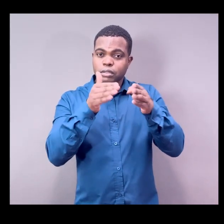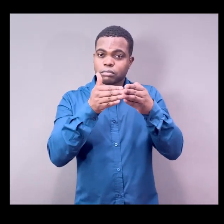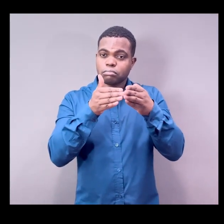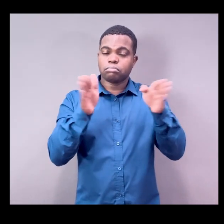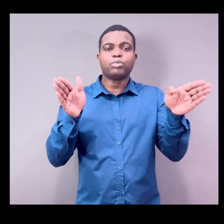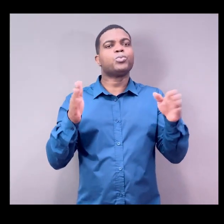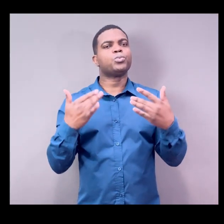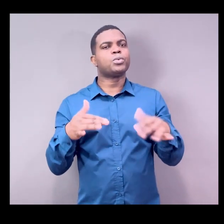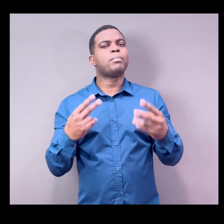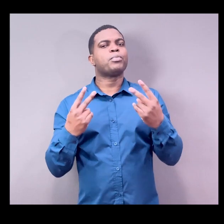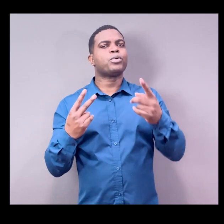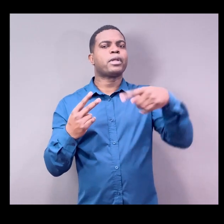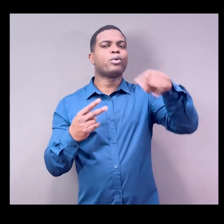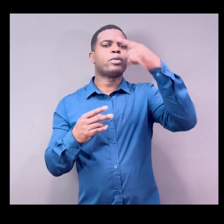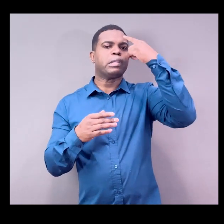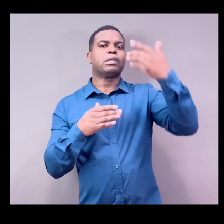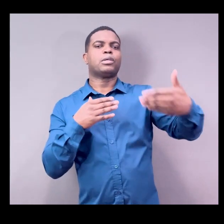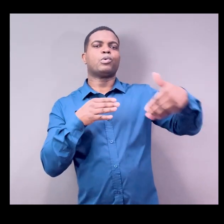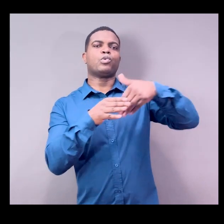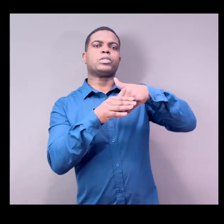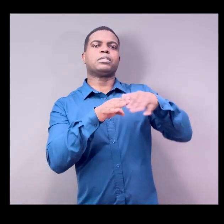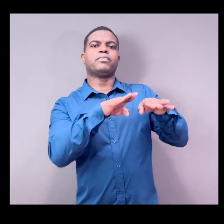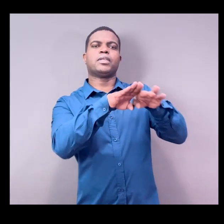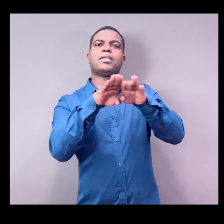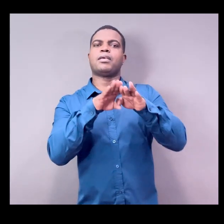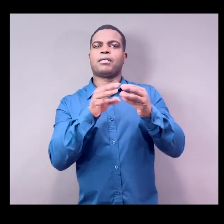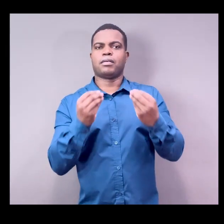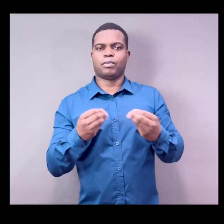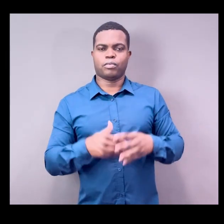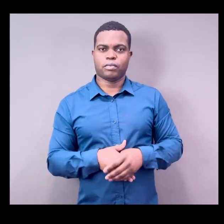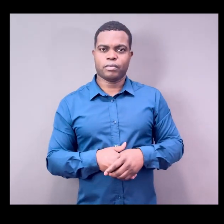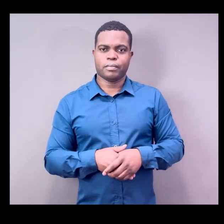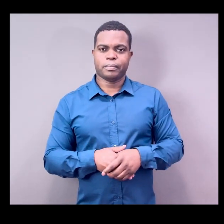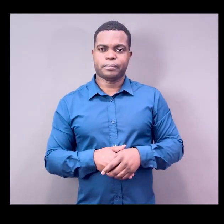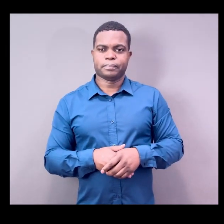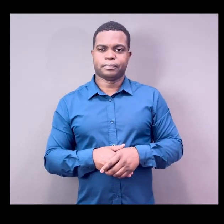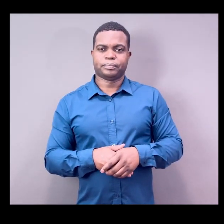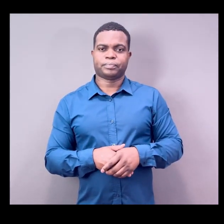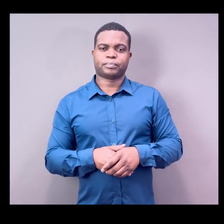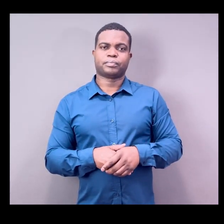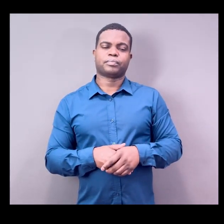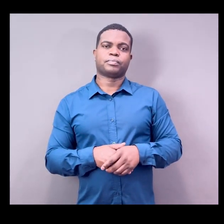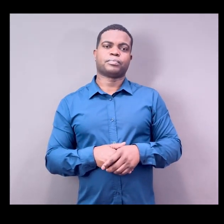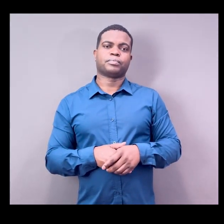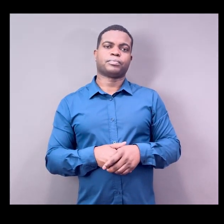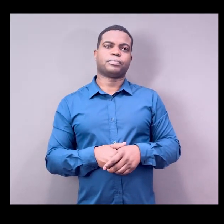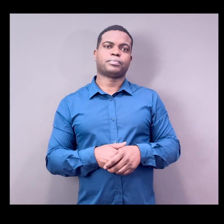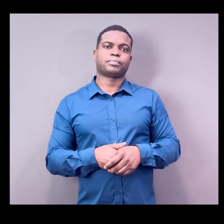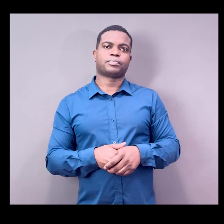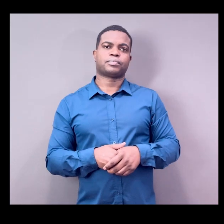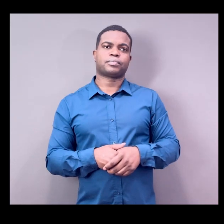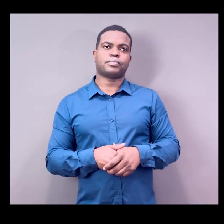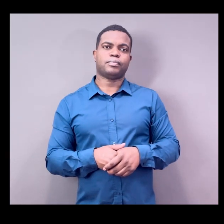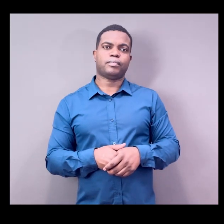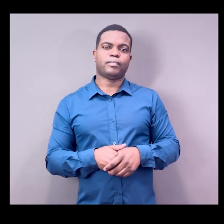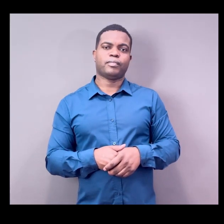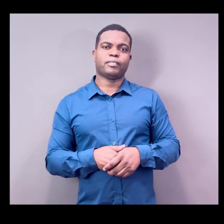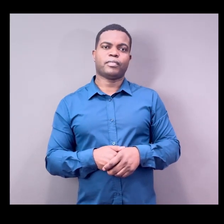inclusivity is very important in community engagement